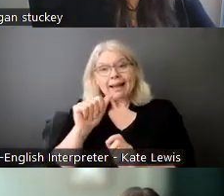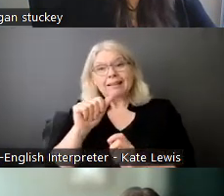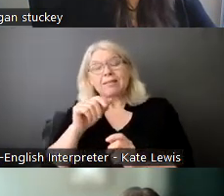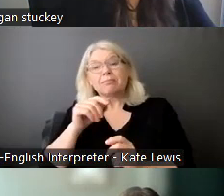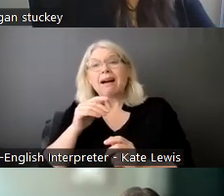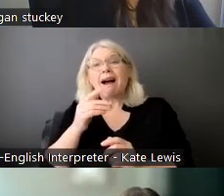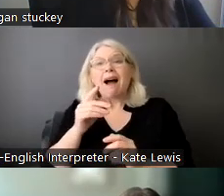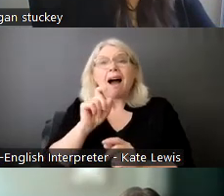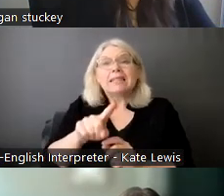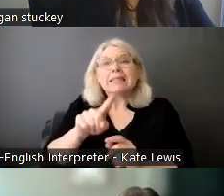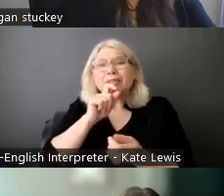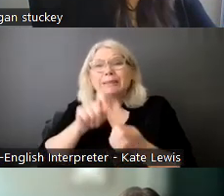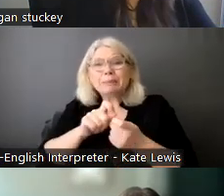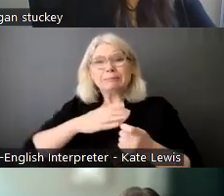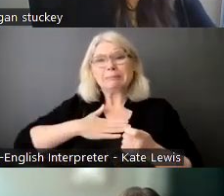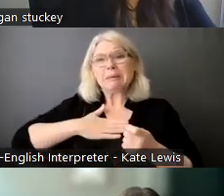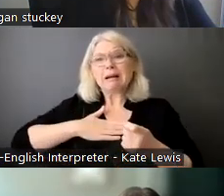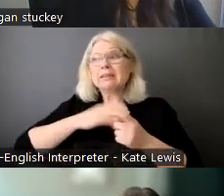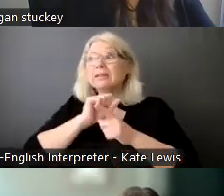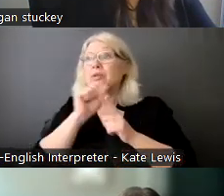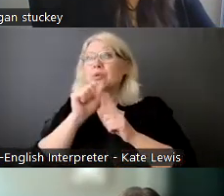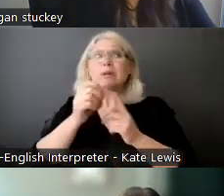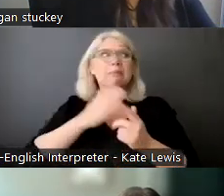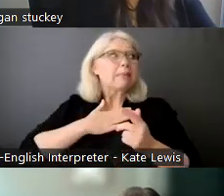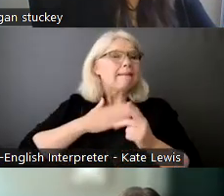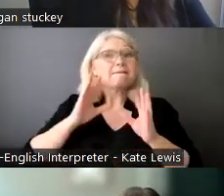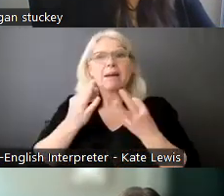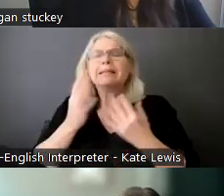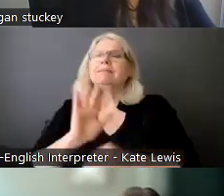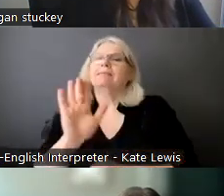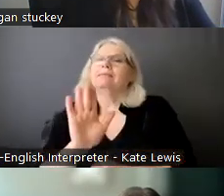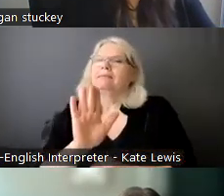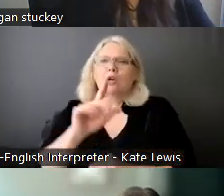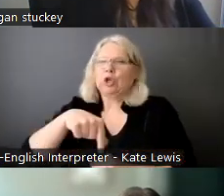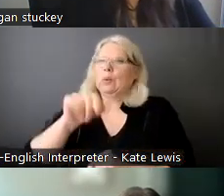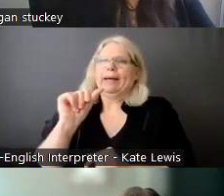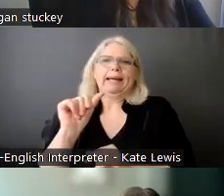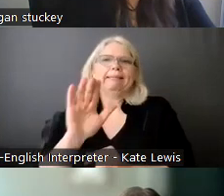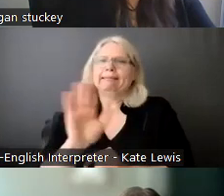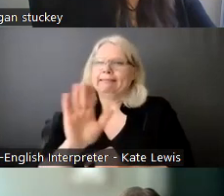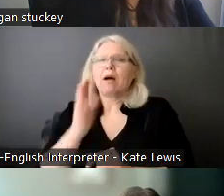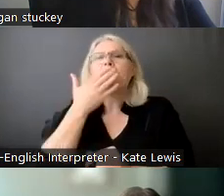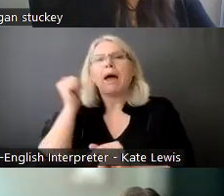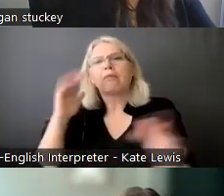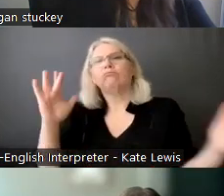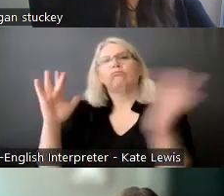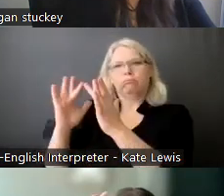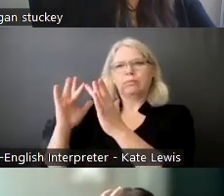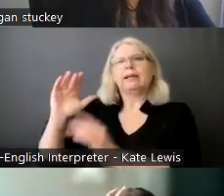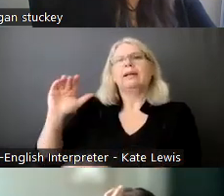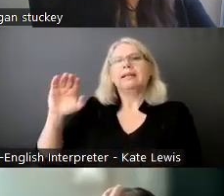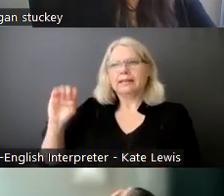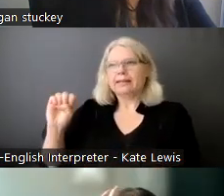you wish to discuss any specific circumstances, we invite you to contact Elder Abuse Prevention Ontario after